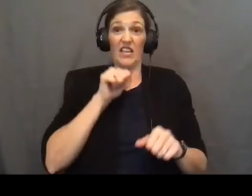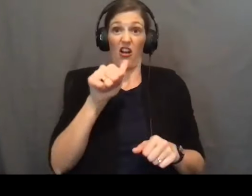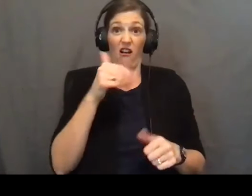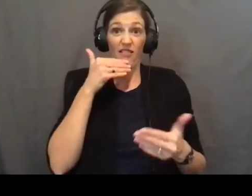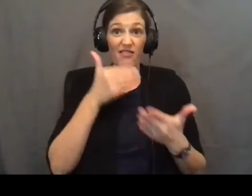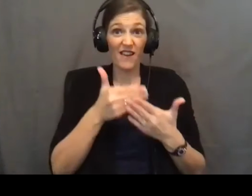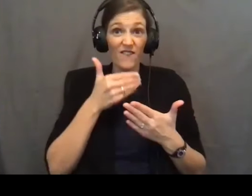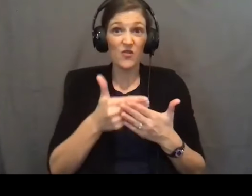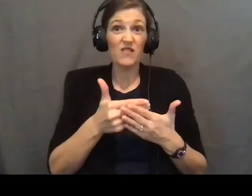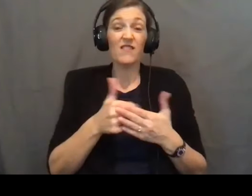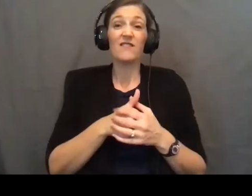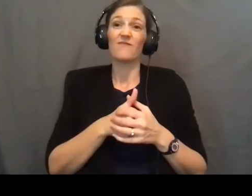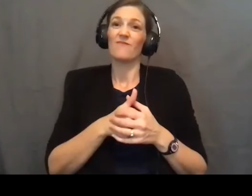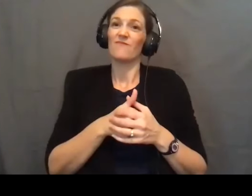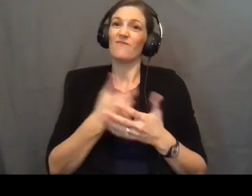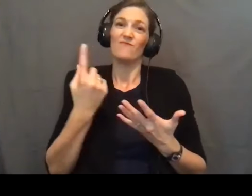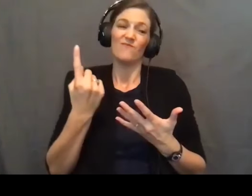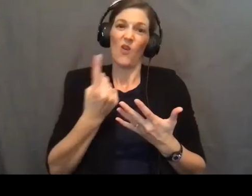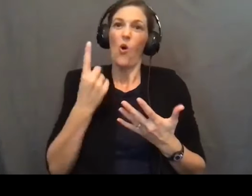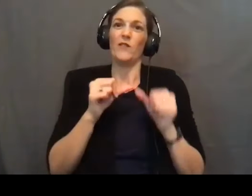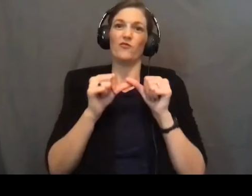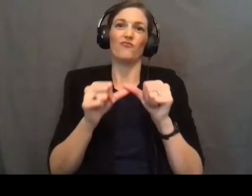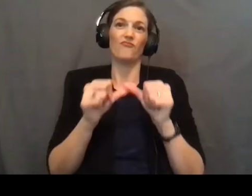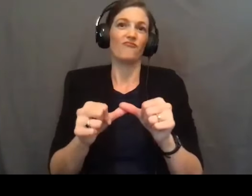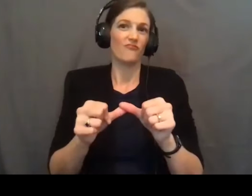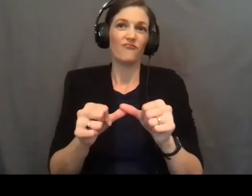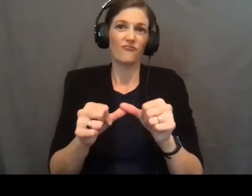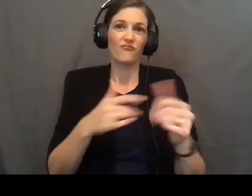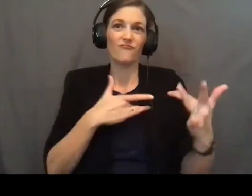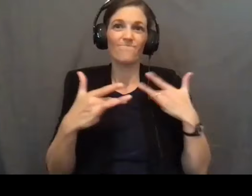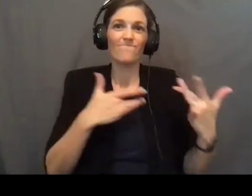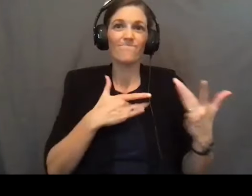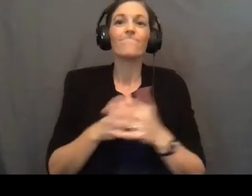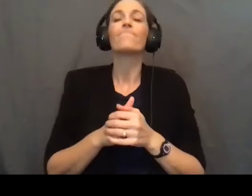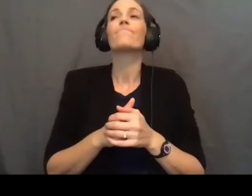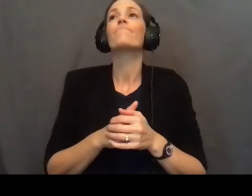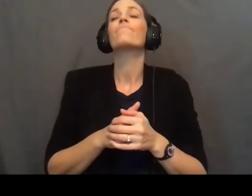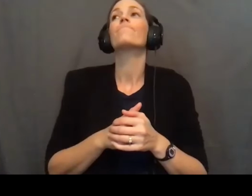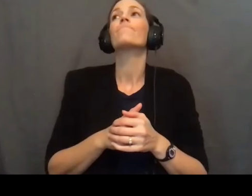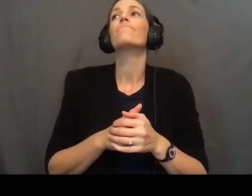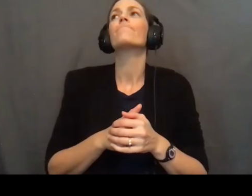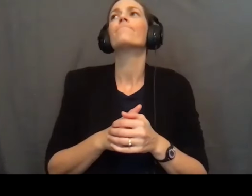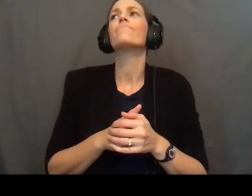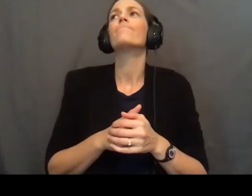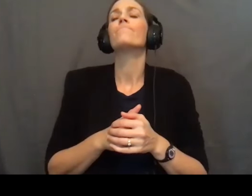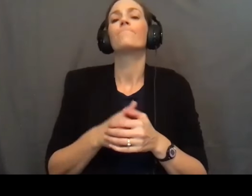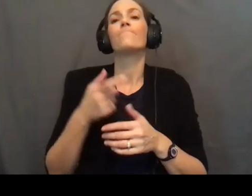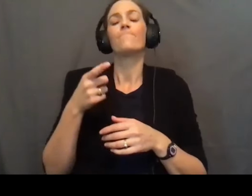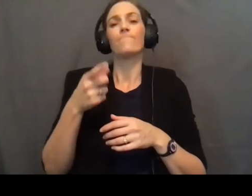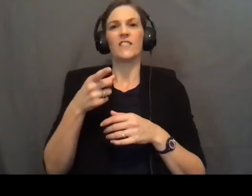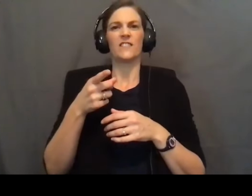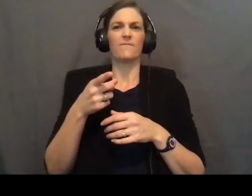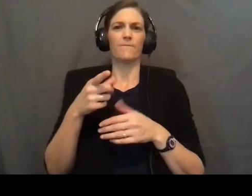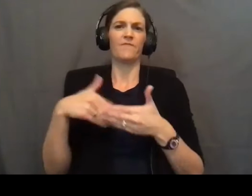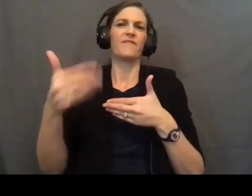always result in ongoing anxiety. This brings us to a great promise that's offered in this